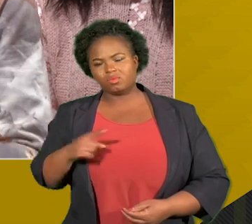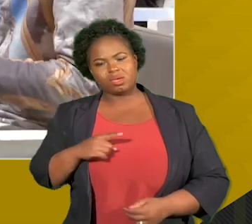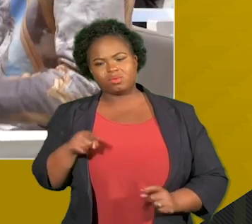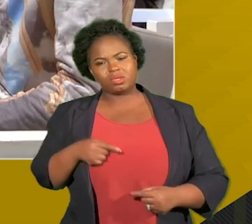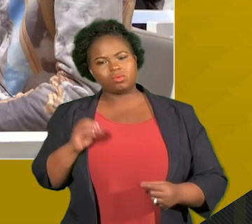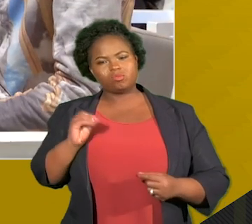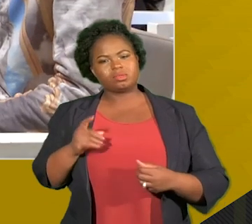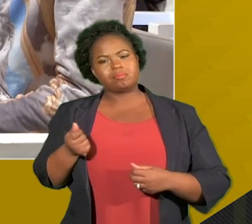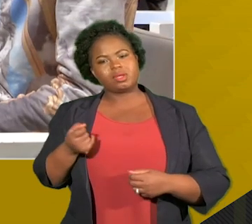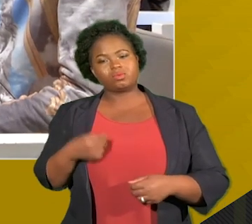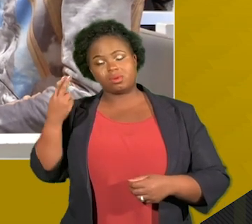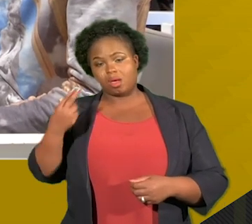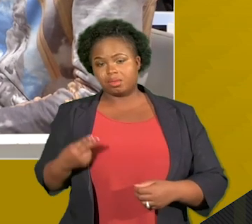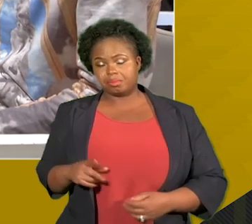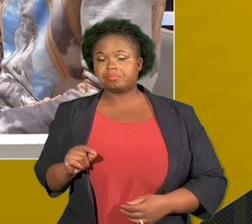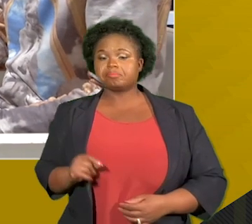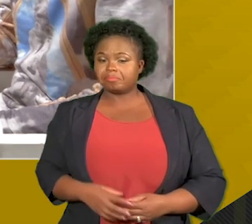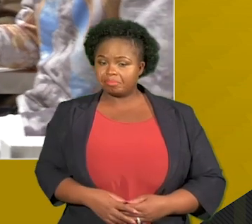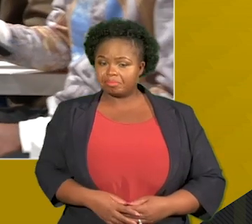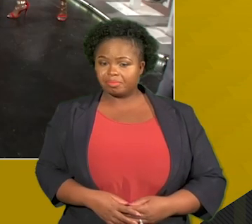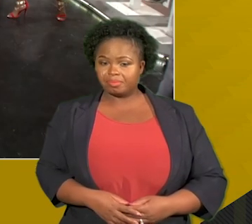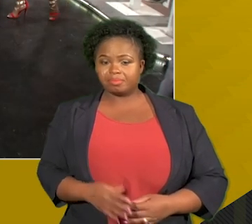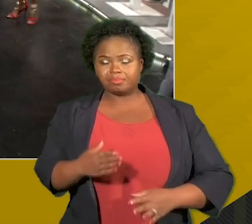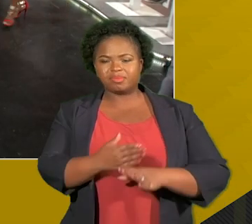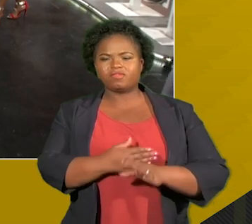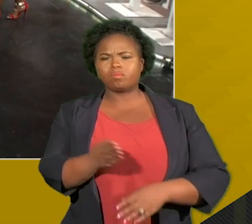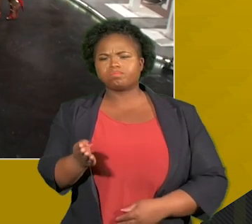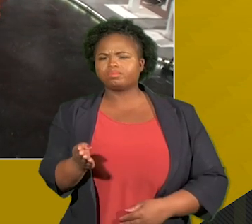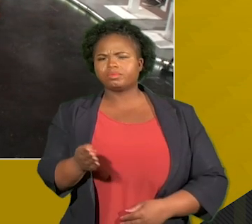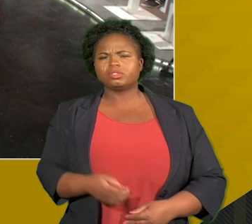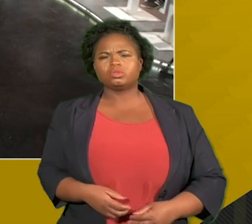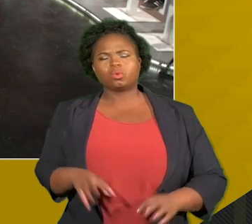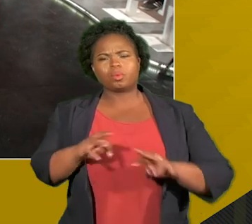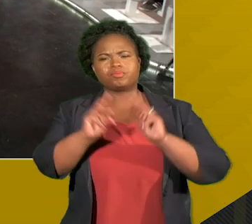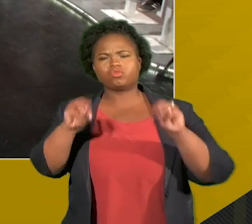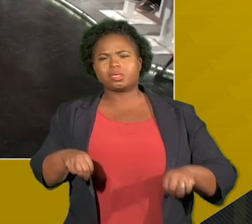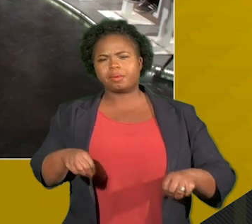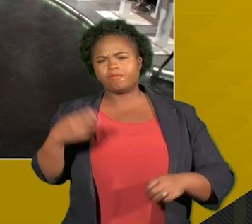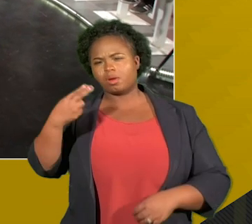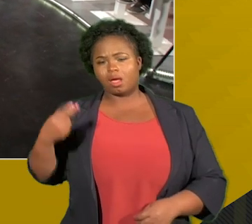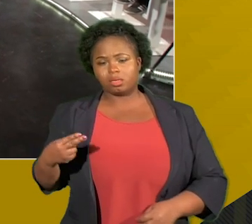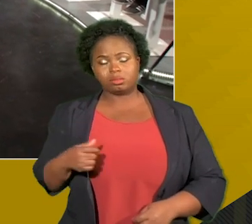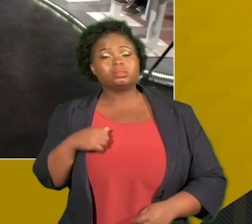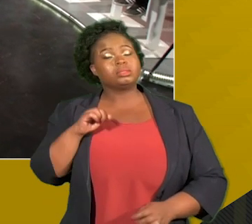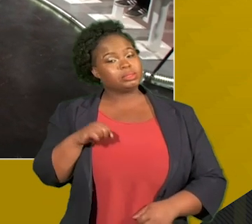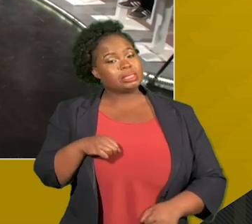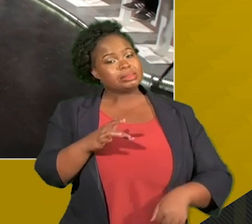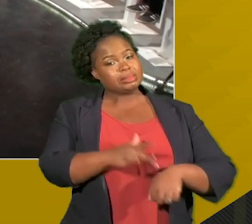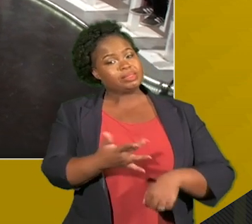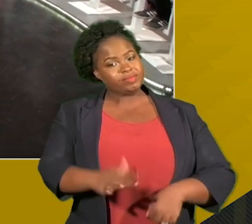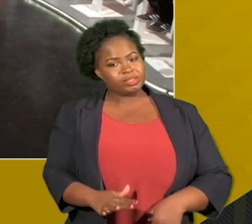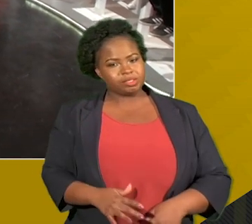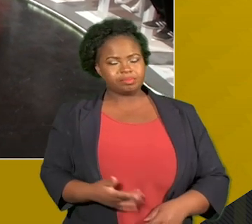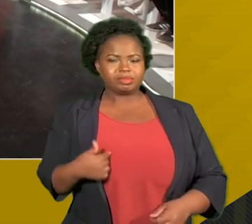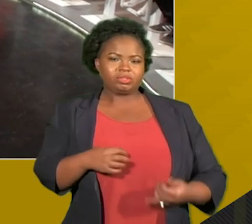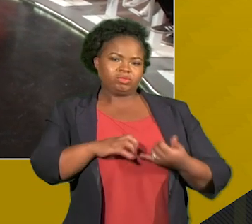cannot put a price on art. Oh, that's lovely. Kini, uge wa attend ama museums, art museums? Yes, I've been there as well. I've